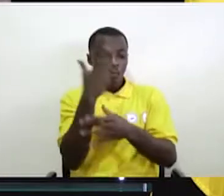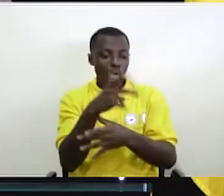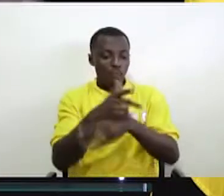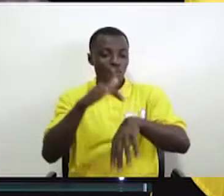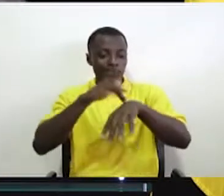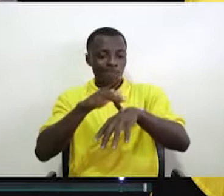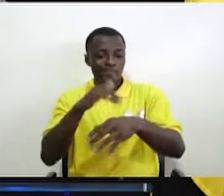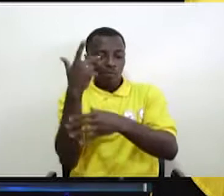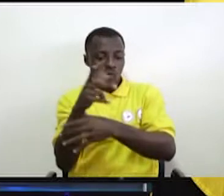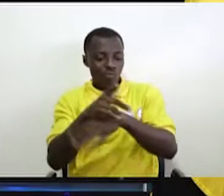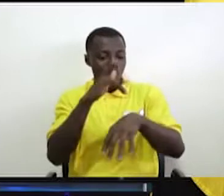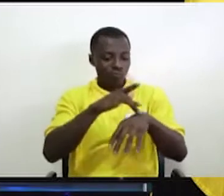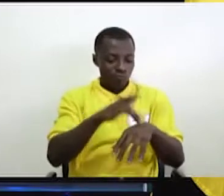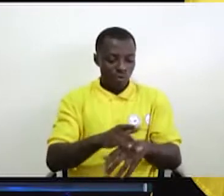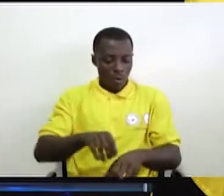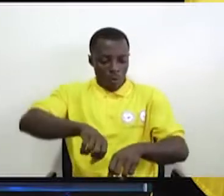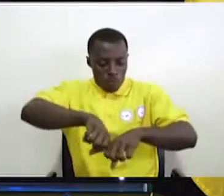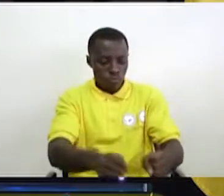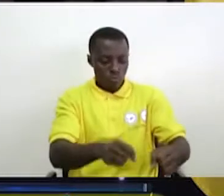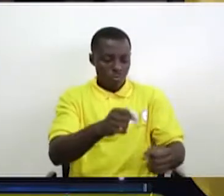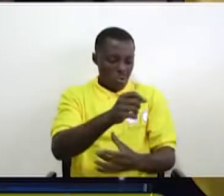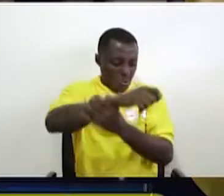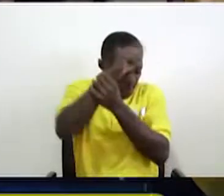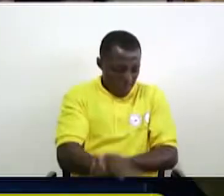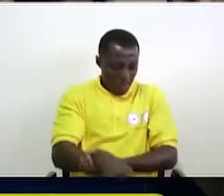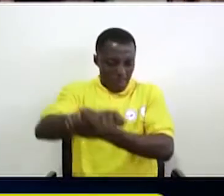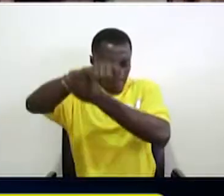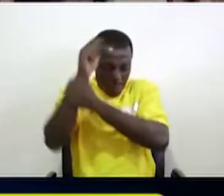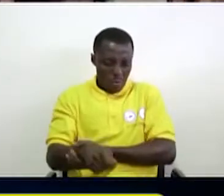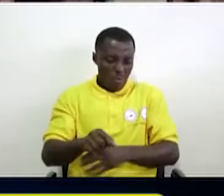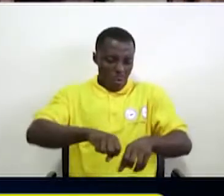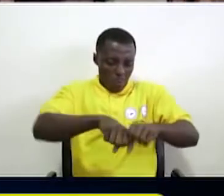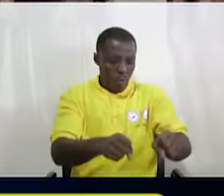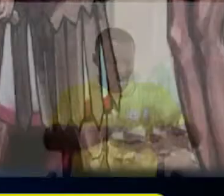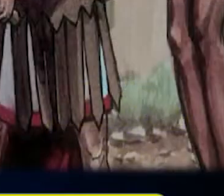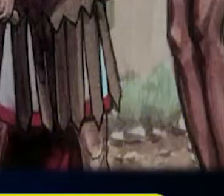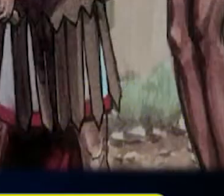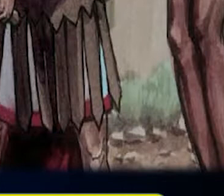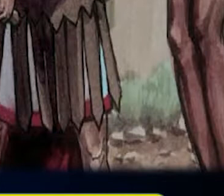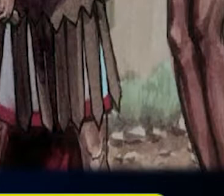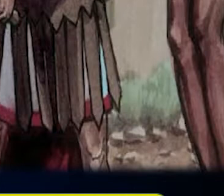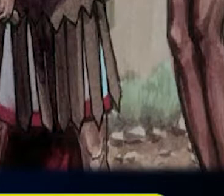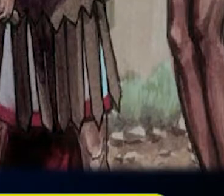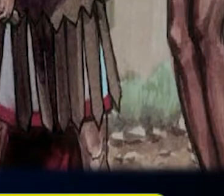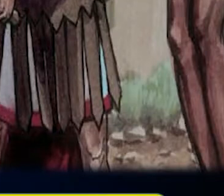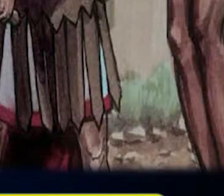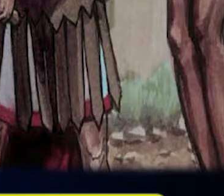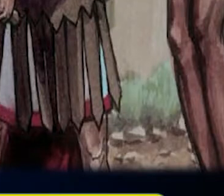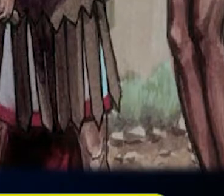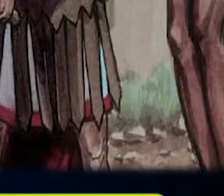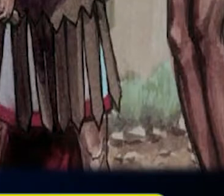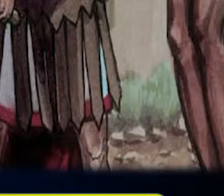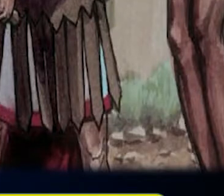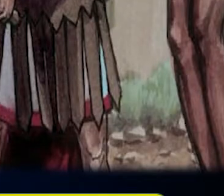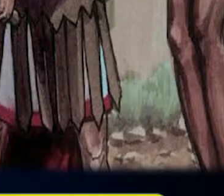of the person who is crucified. It is wo yi emu no eto ho a we bubu emu no enam na amanipa na oriwu